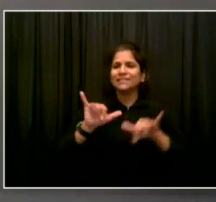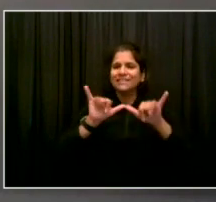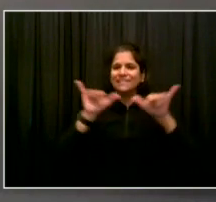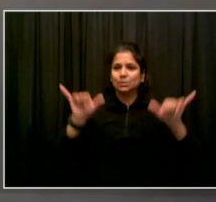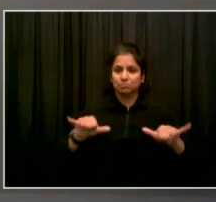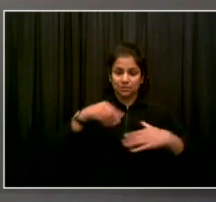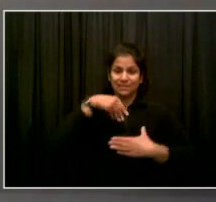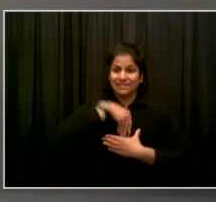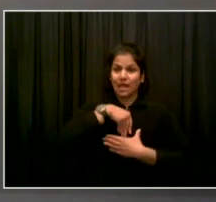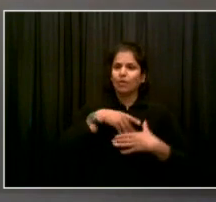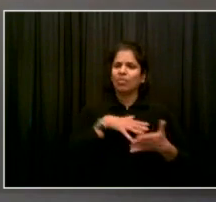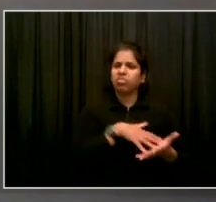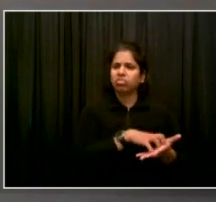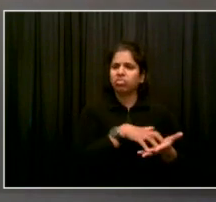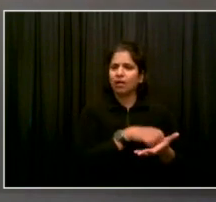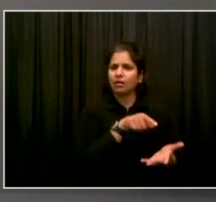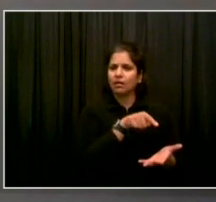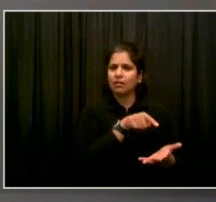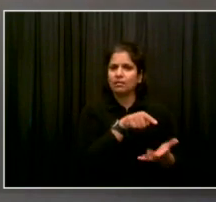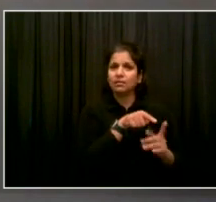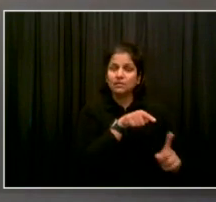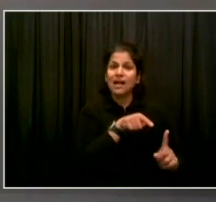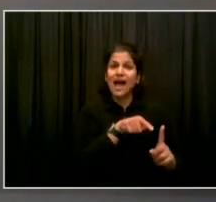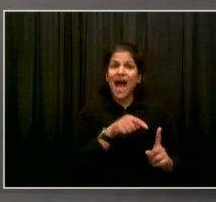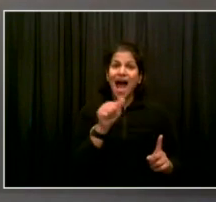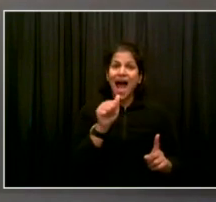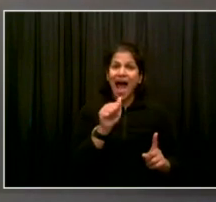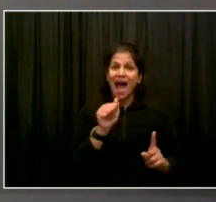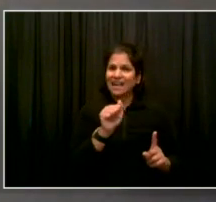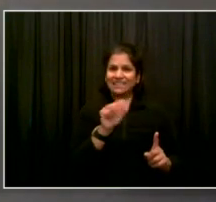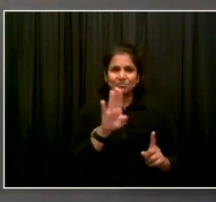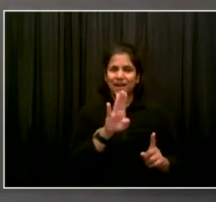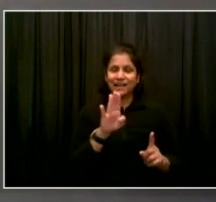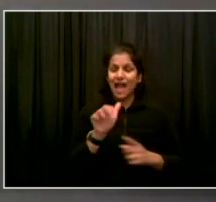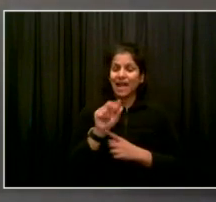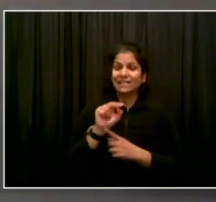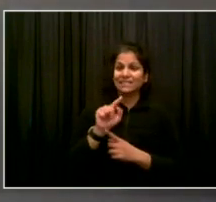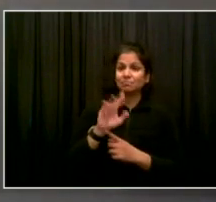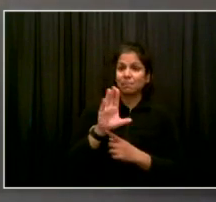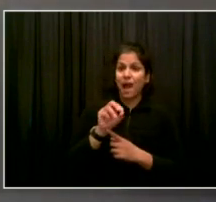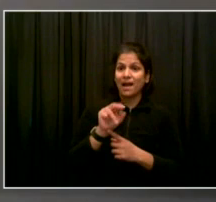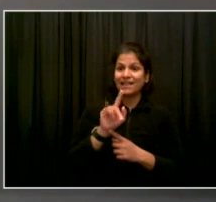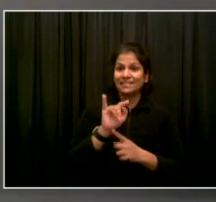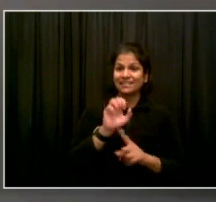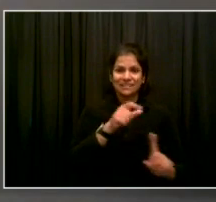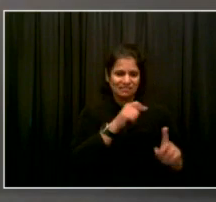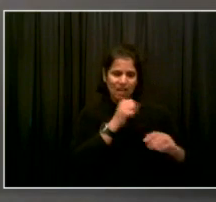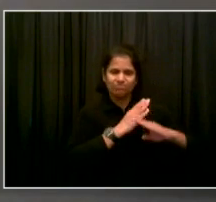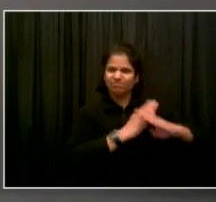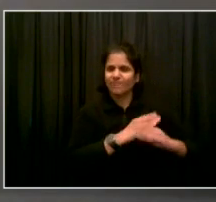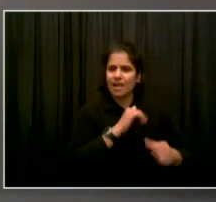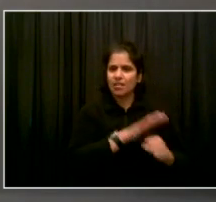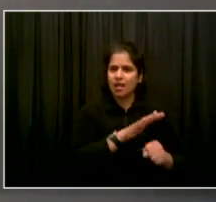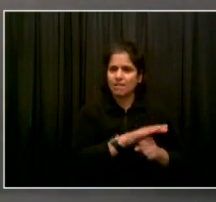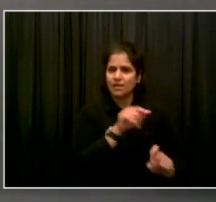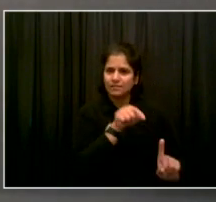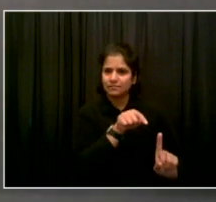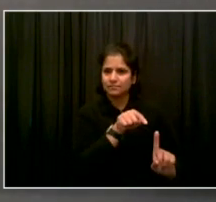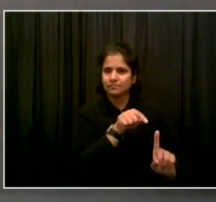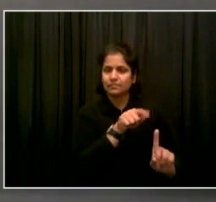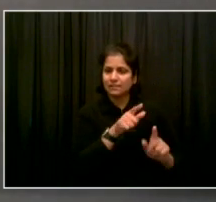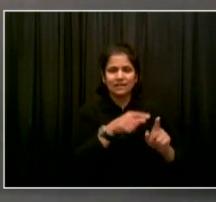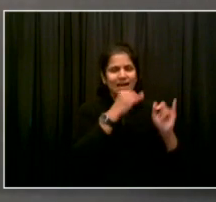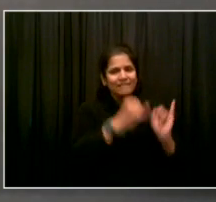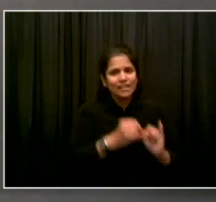when they get vaccinated. And so it's incumbent on all of the rest of us to help protect them by